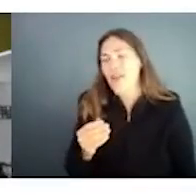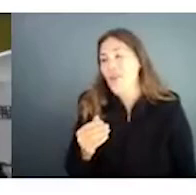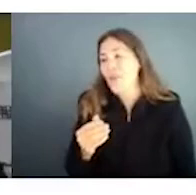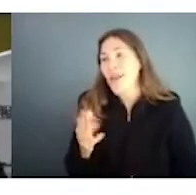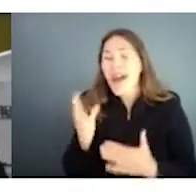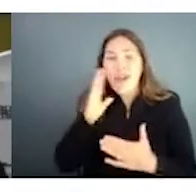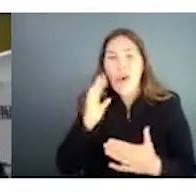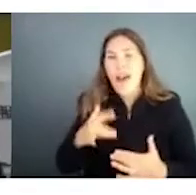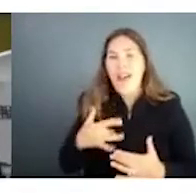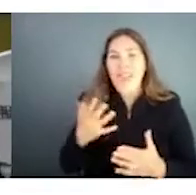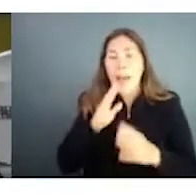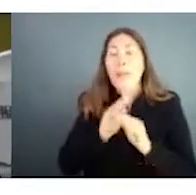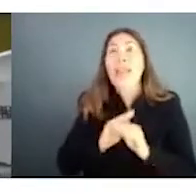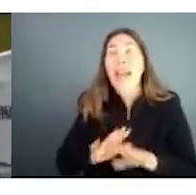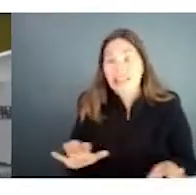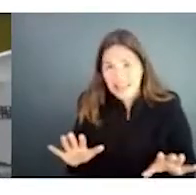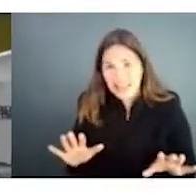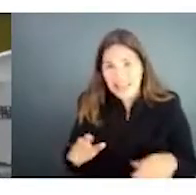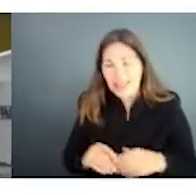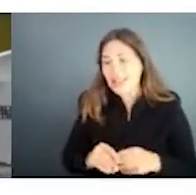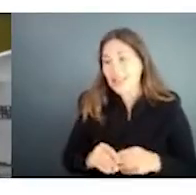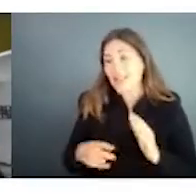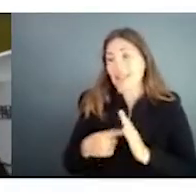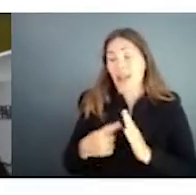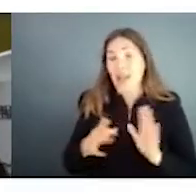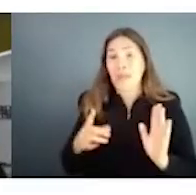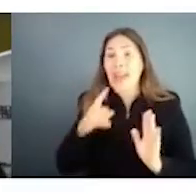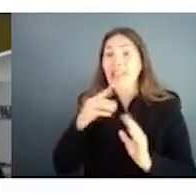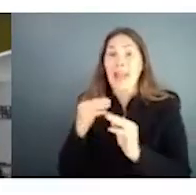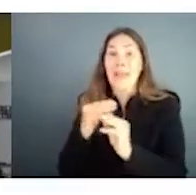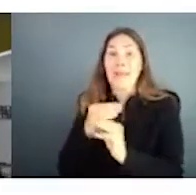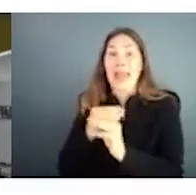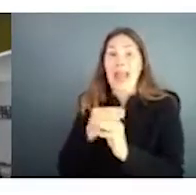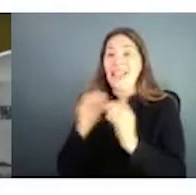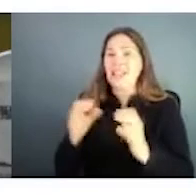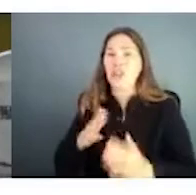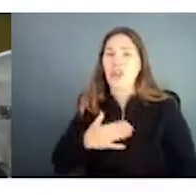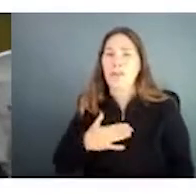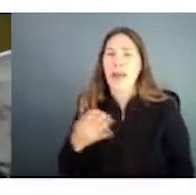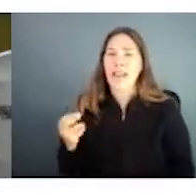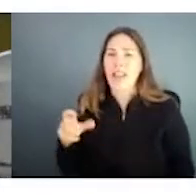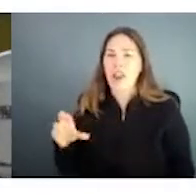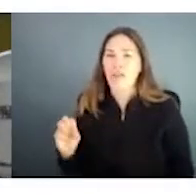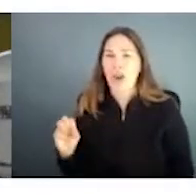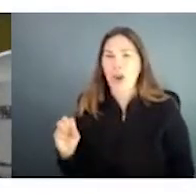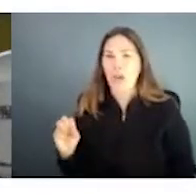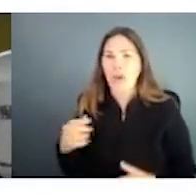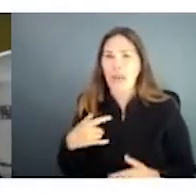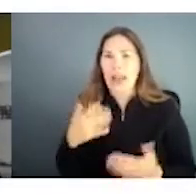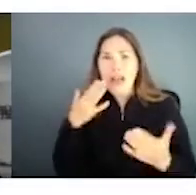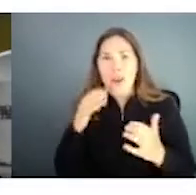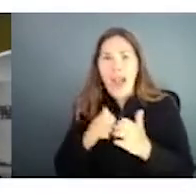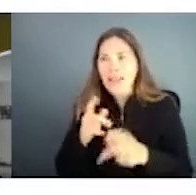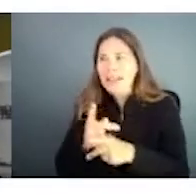I feel so blessed. I sometimes say math teachers are my heroes, because I don't know if I could hold the kids' interest in